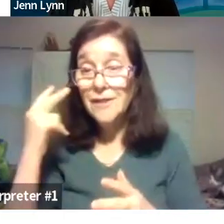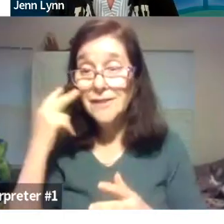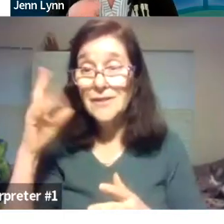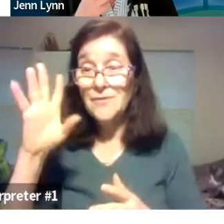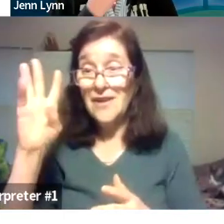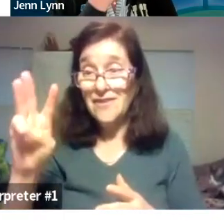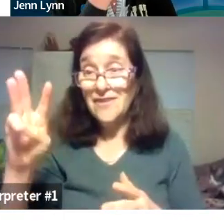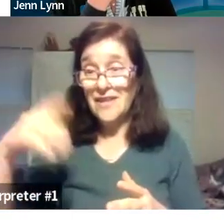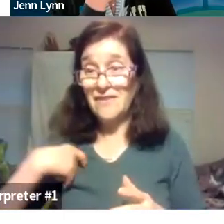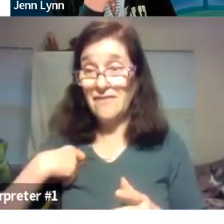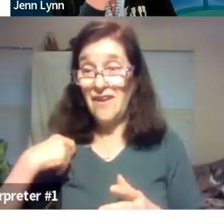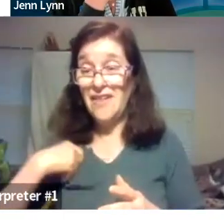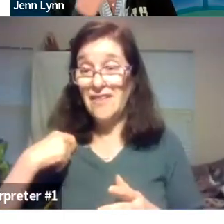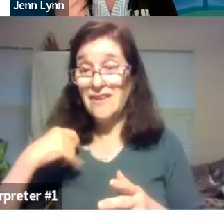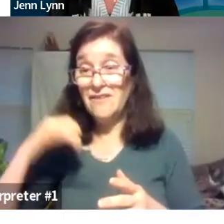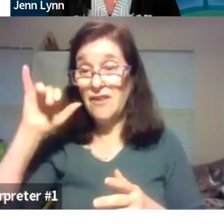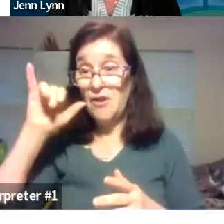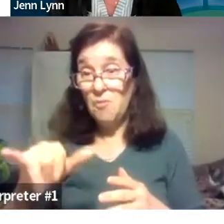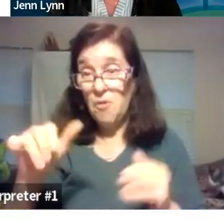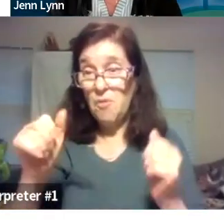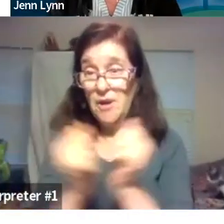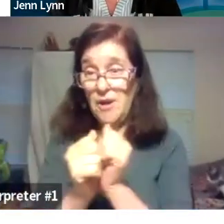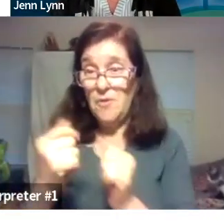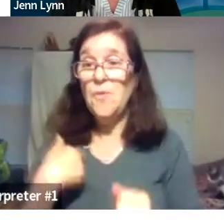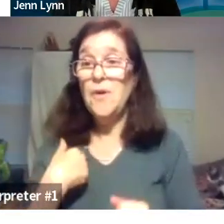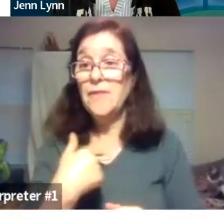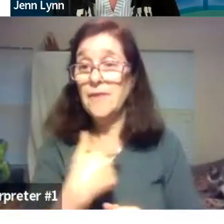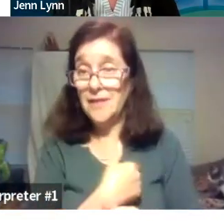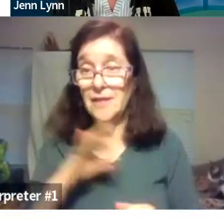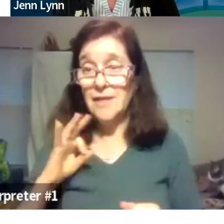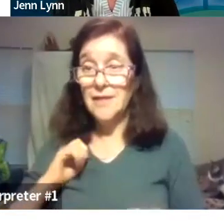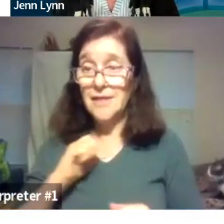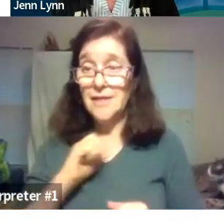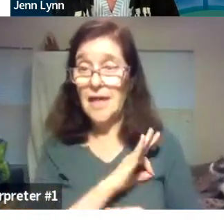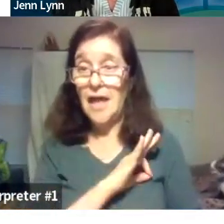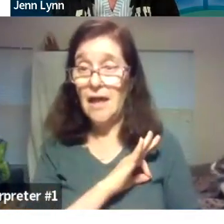volunteers that are permanent with our staff. Go to the next page.